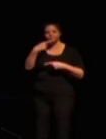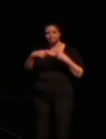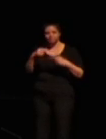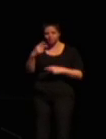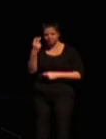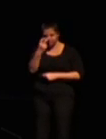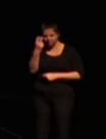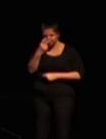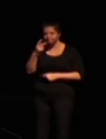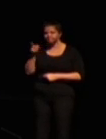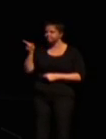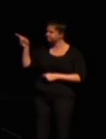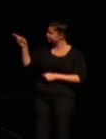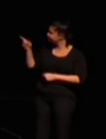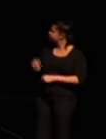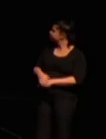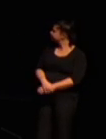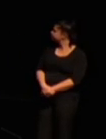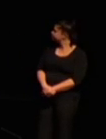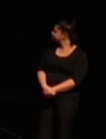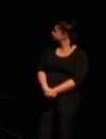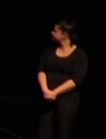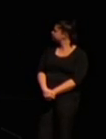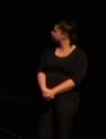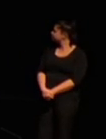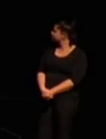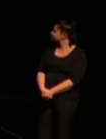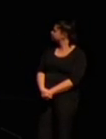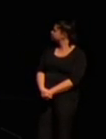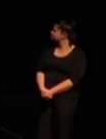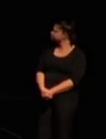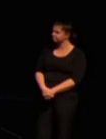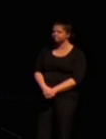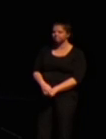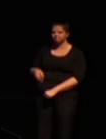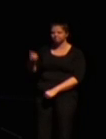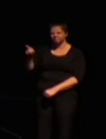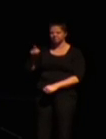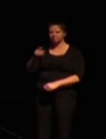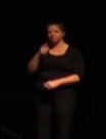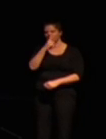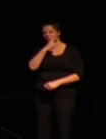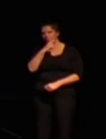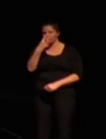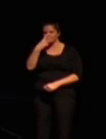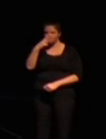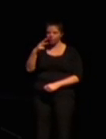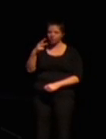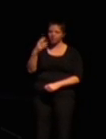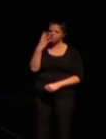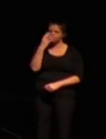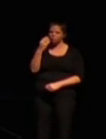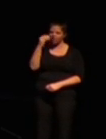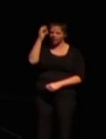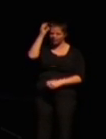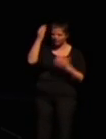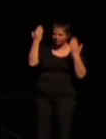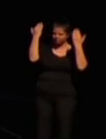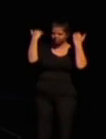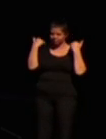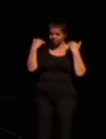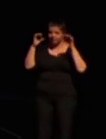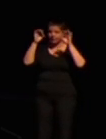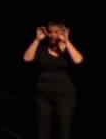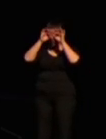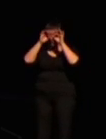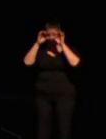large video camera on her right shoulder. Julia is a girl in her 30s with shoulder-length brown hair and glasses. She